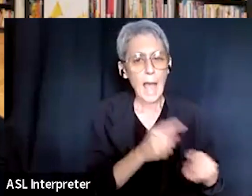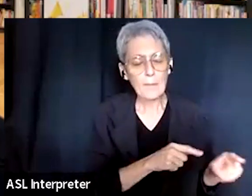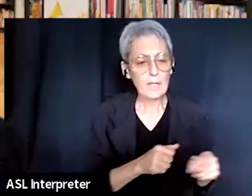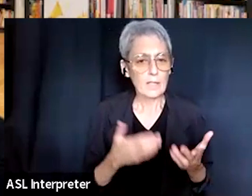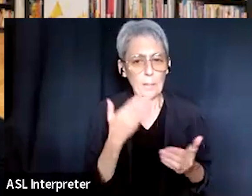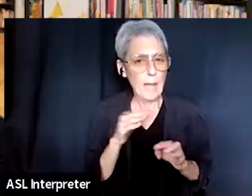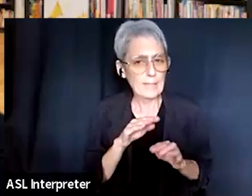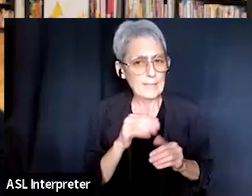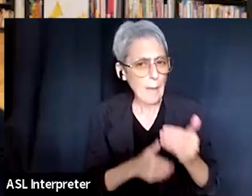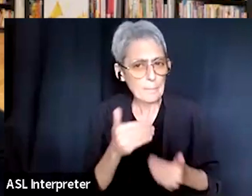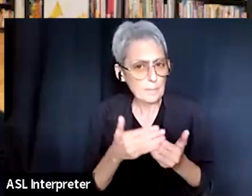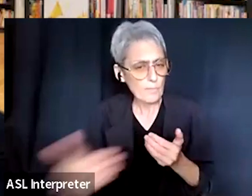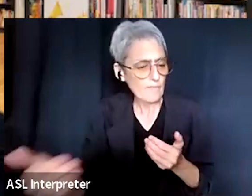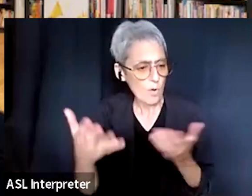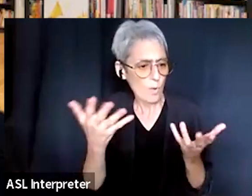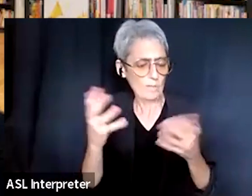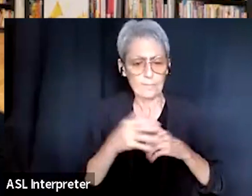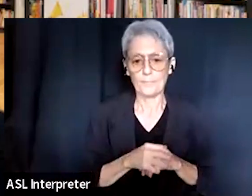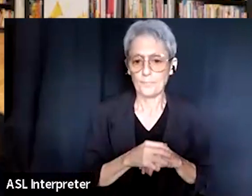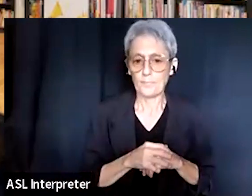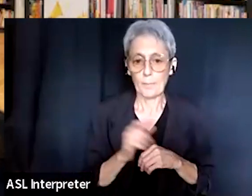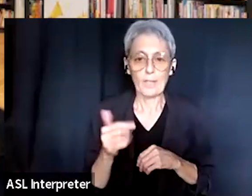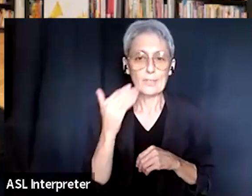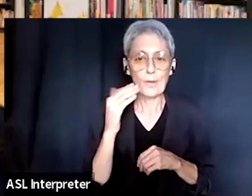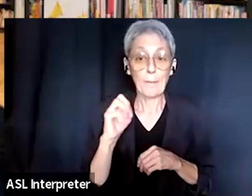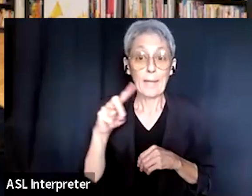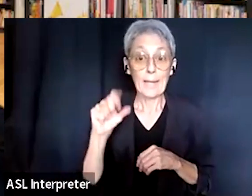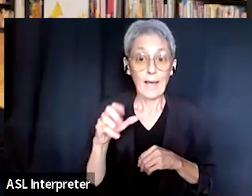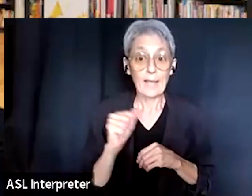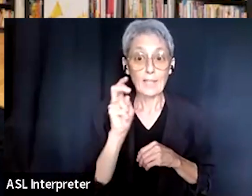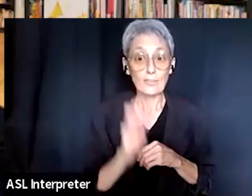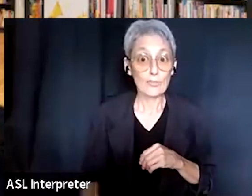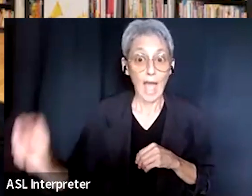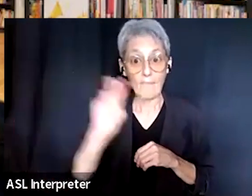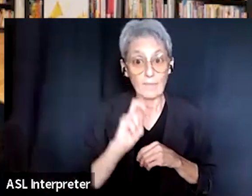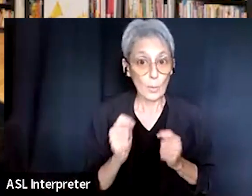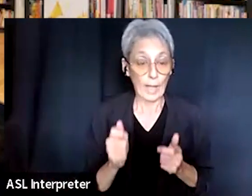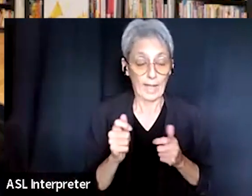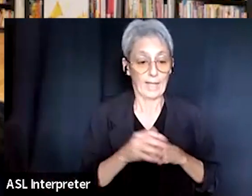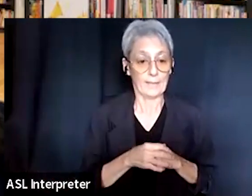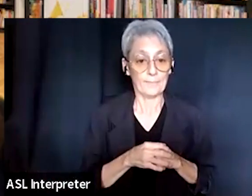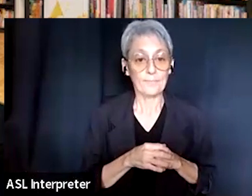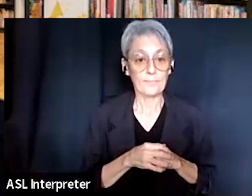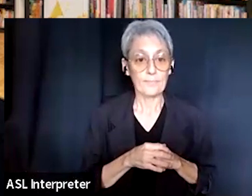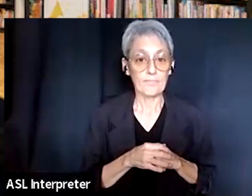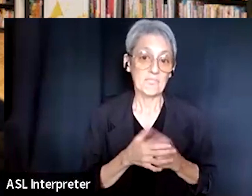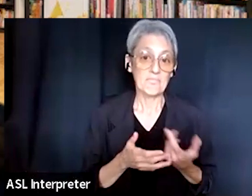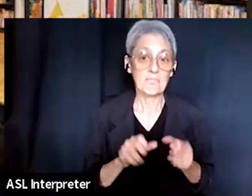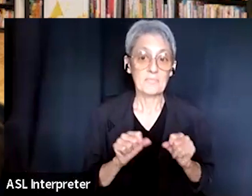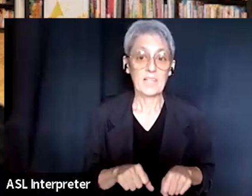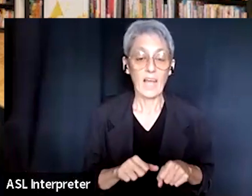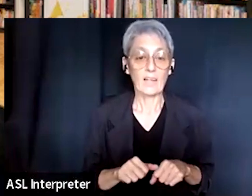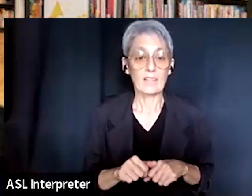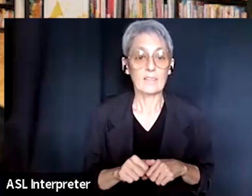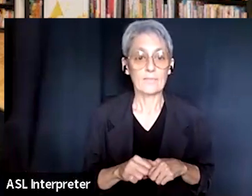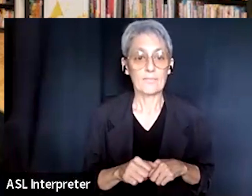in moving forward. Because, you know, the media can travel very quickly and it can be very